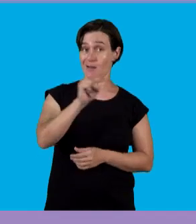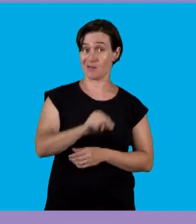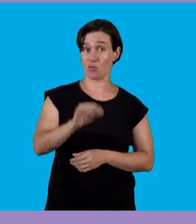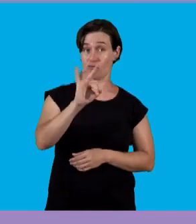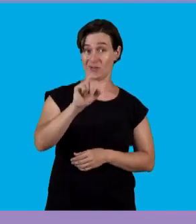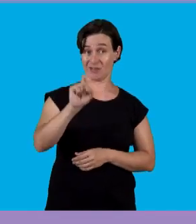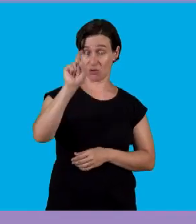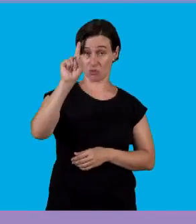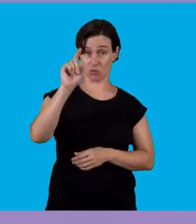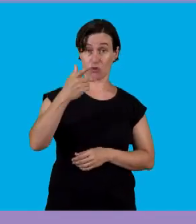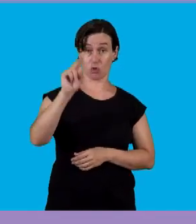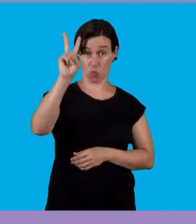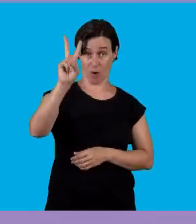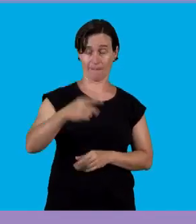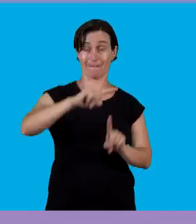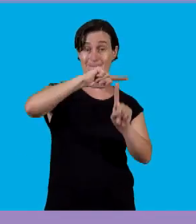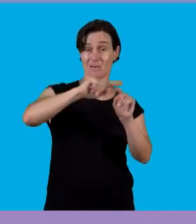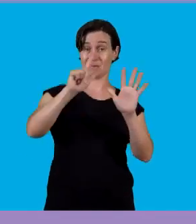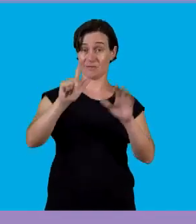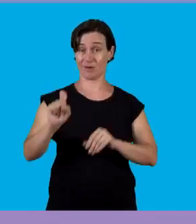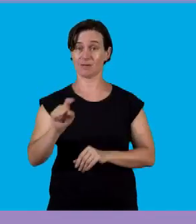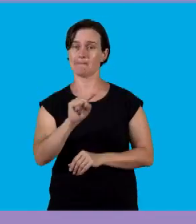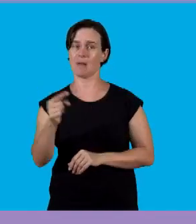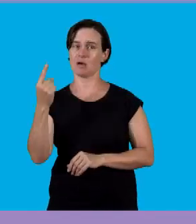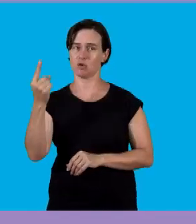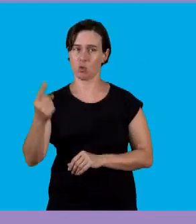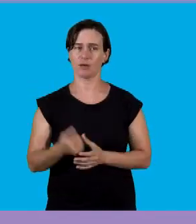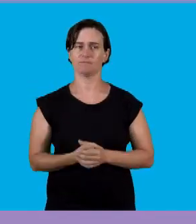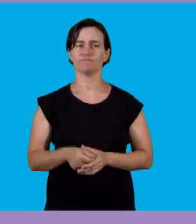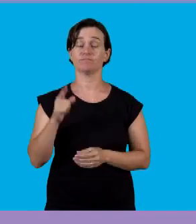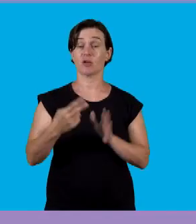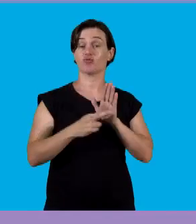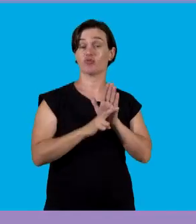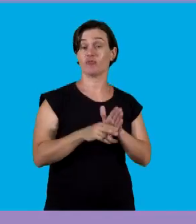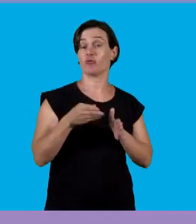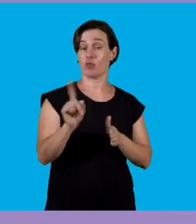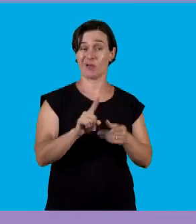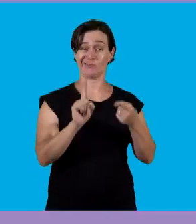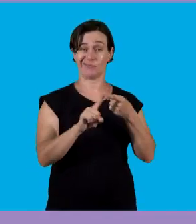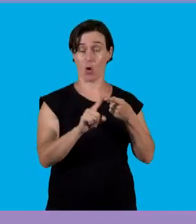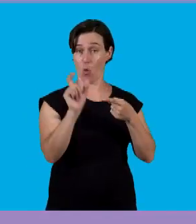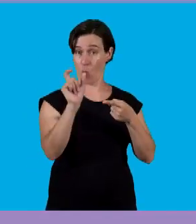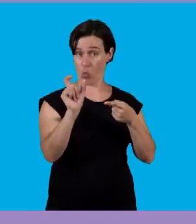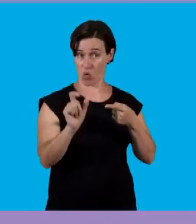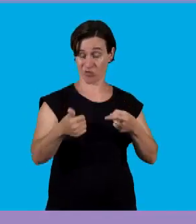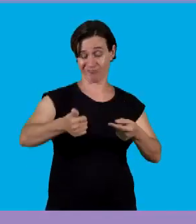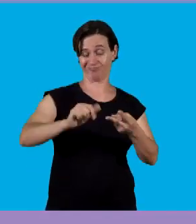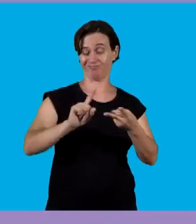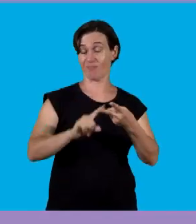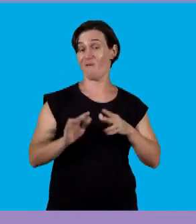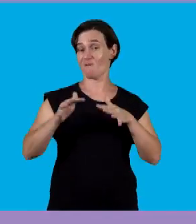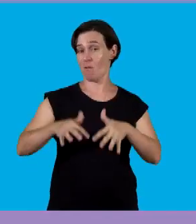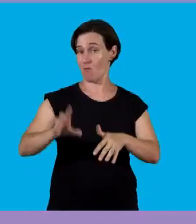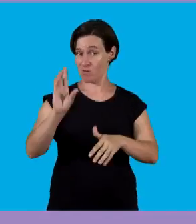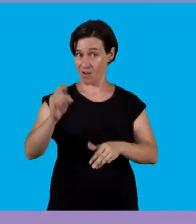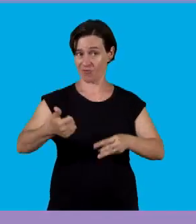7x minus 1, represent the equation in words as number 1, number 2 as a